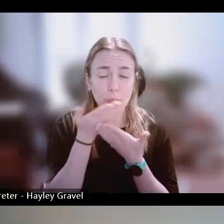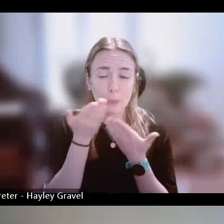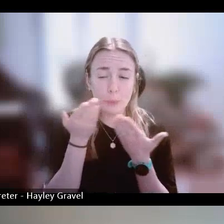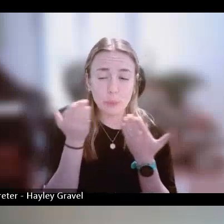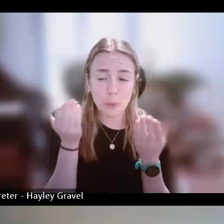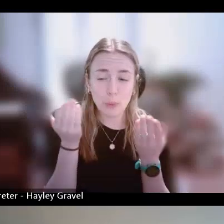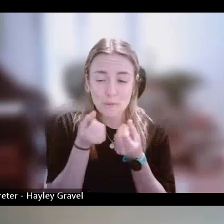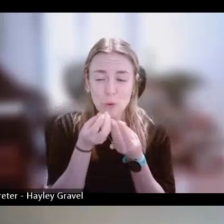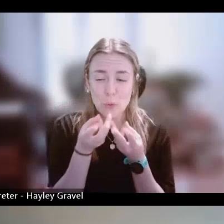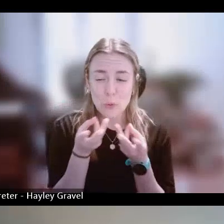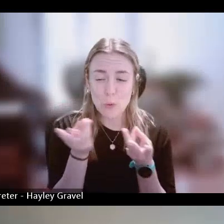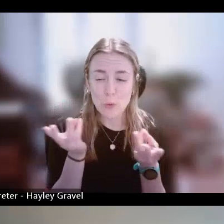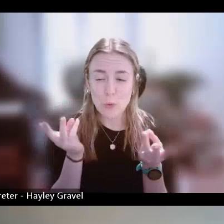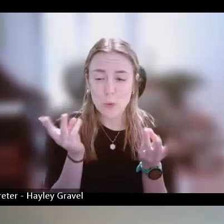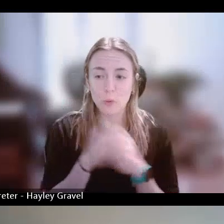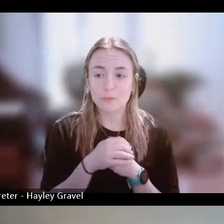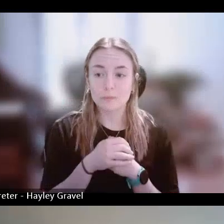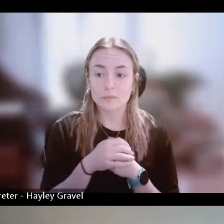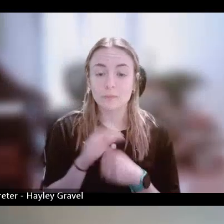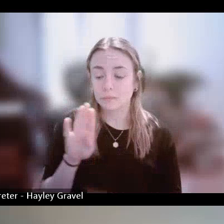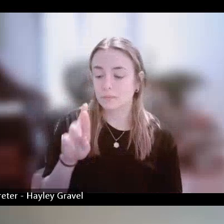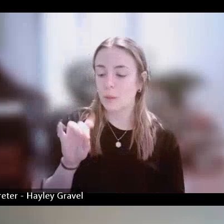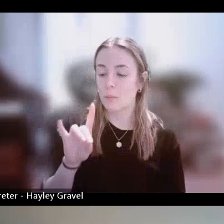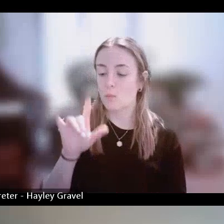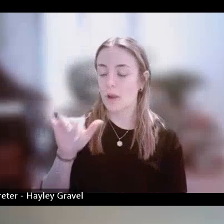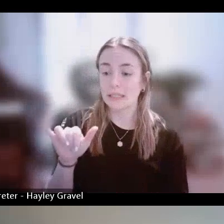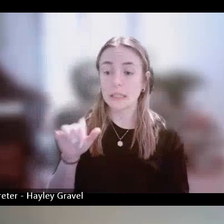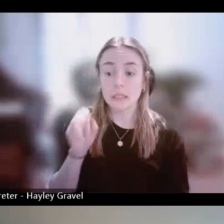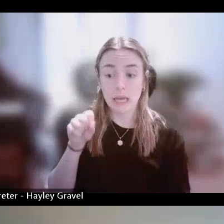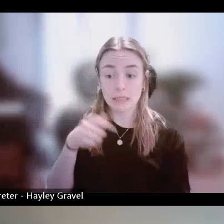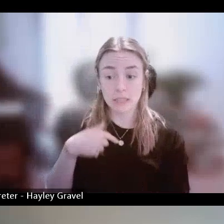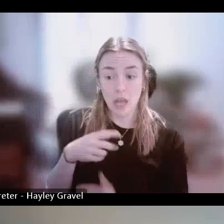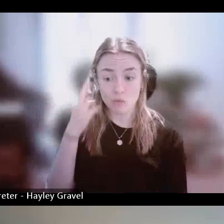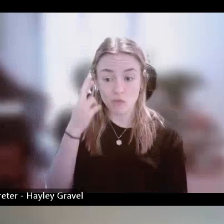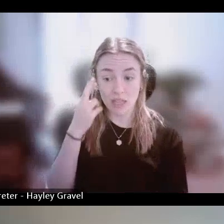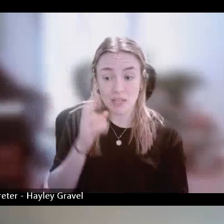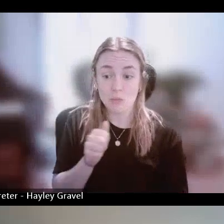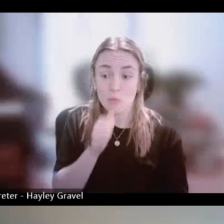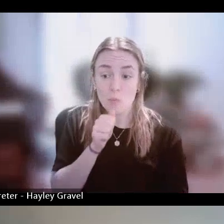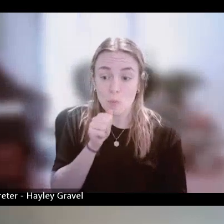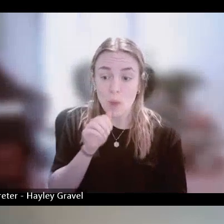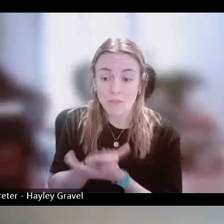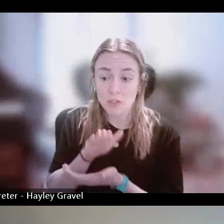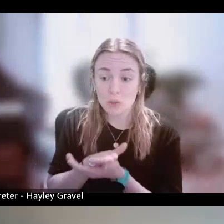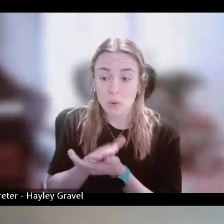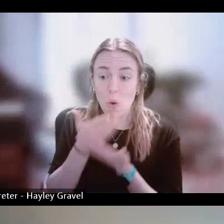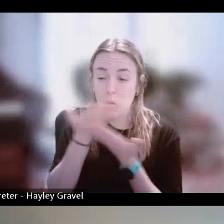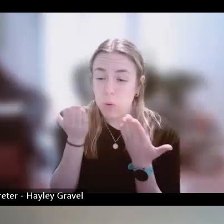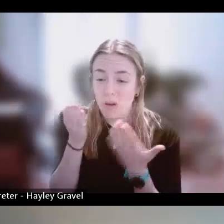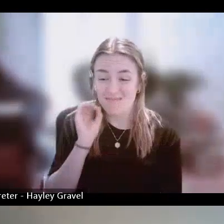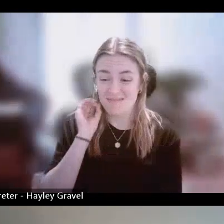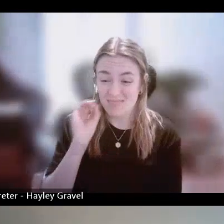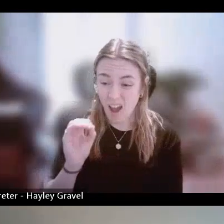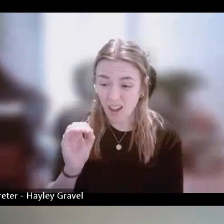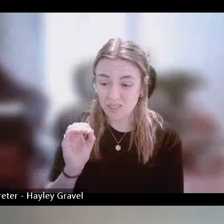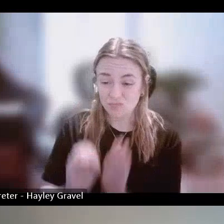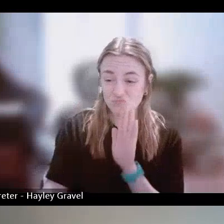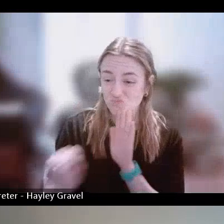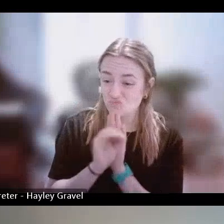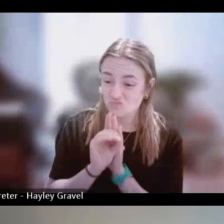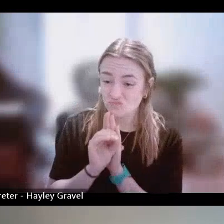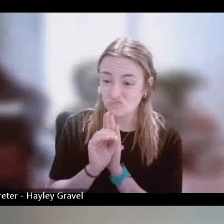So, and the other thing I found was that within private school institutions, almost zero. Yes. Like correct. it is, correct. it's